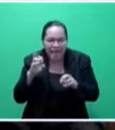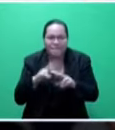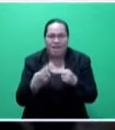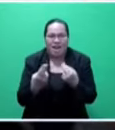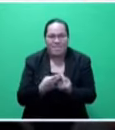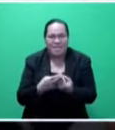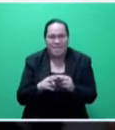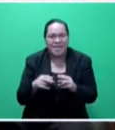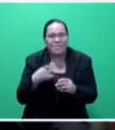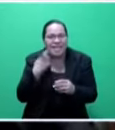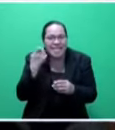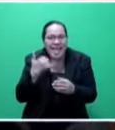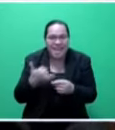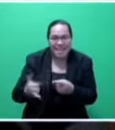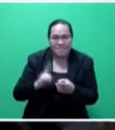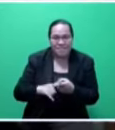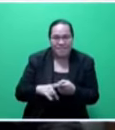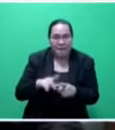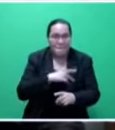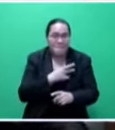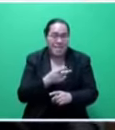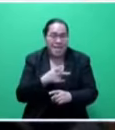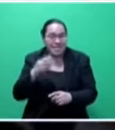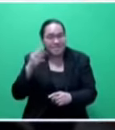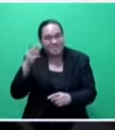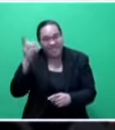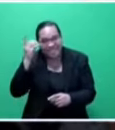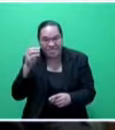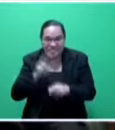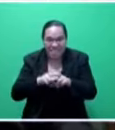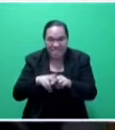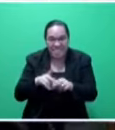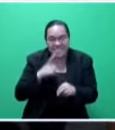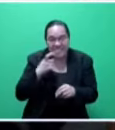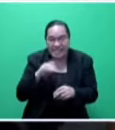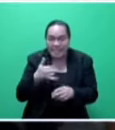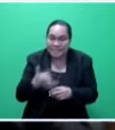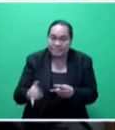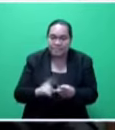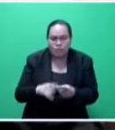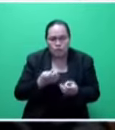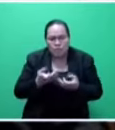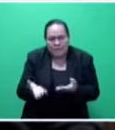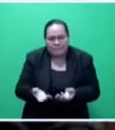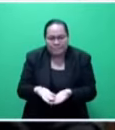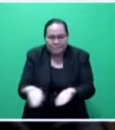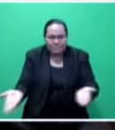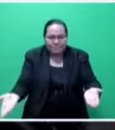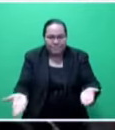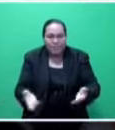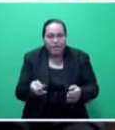the paternity leave. These are some of the things that we can do to give some space to these small companies, micro, small, medium, and even the